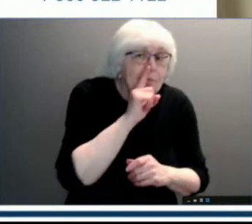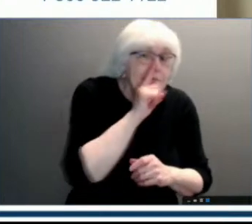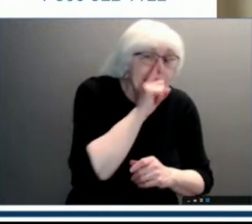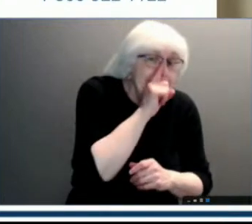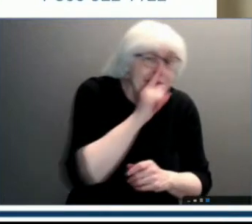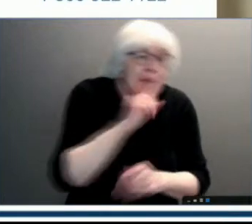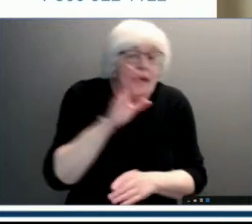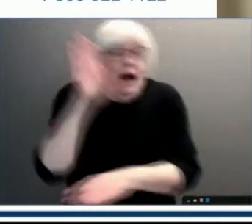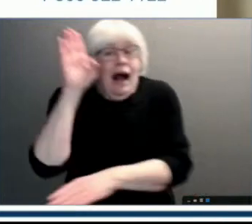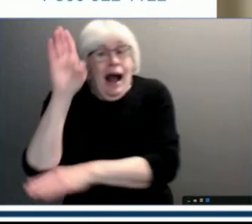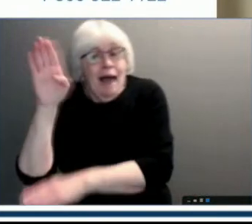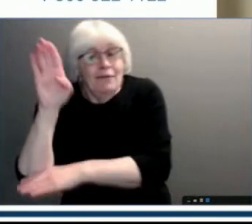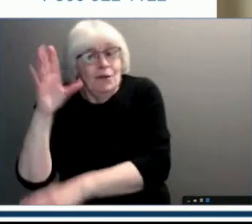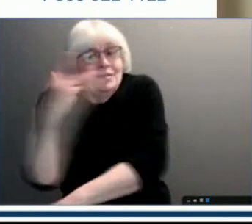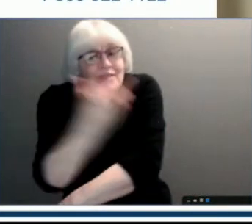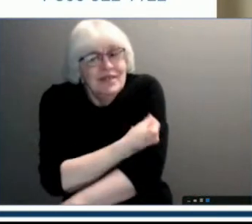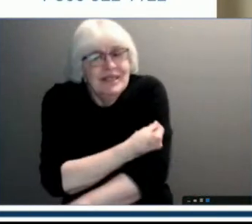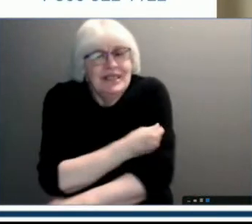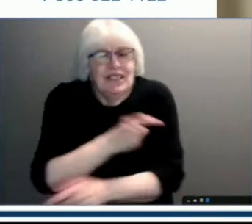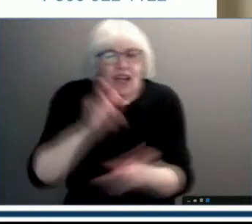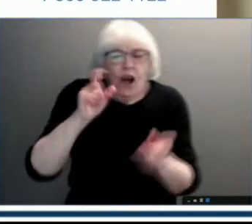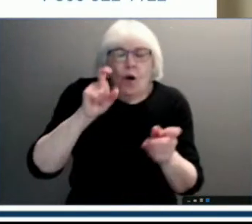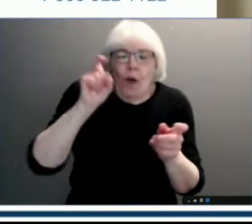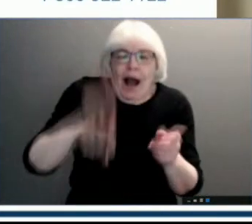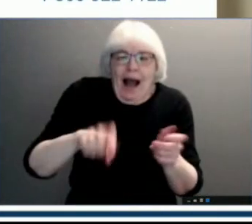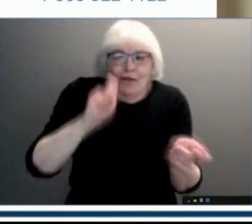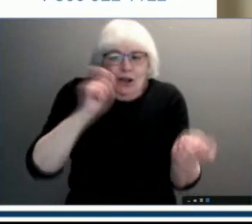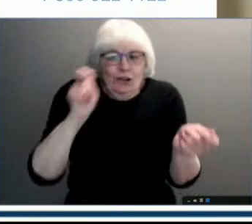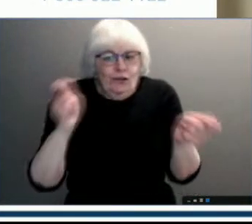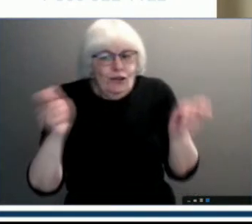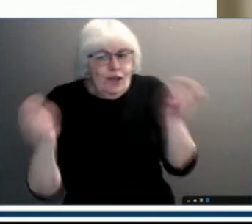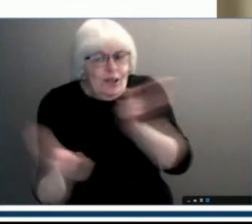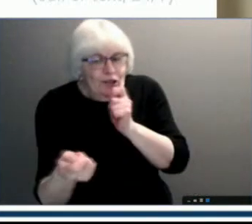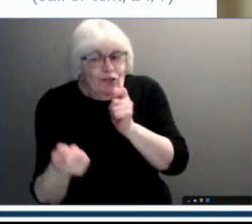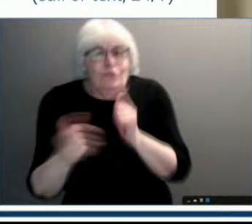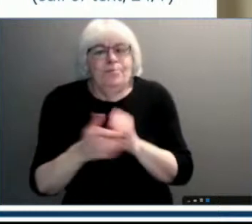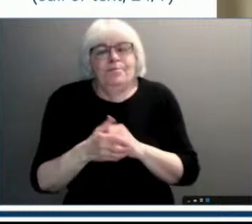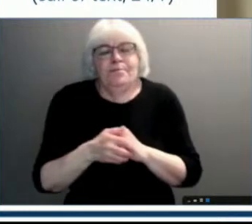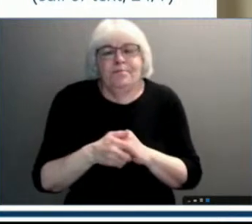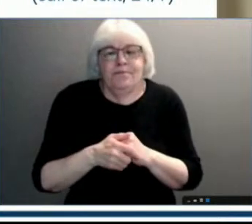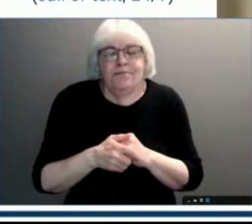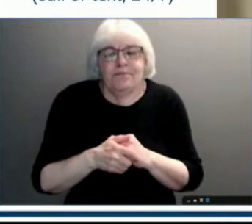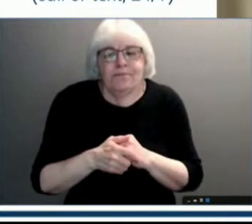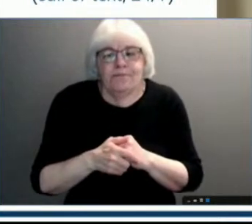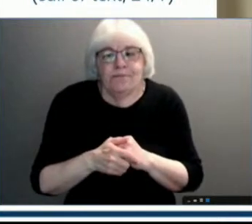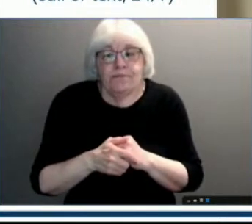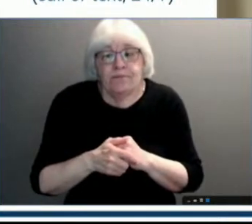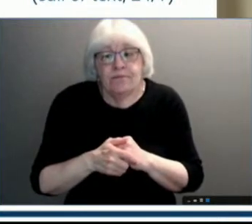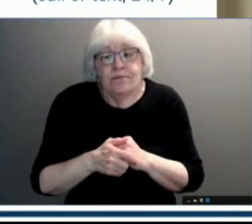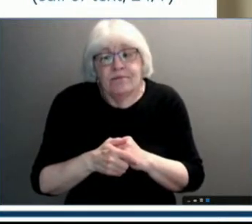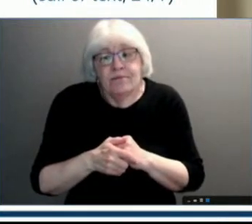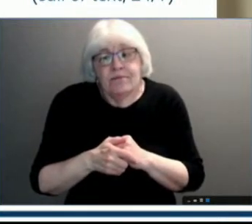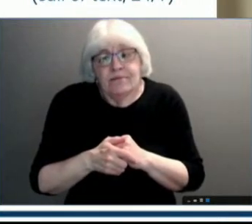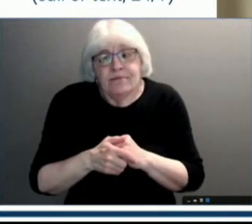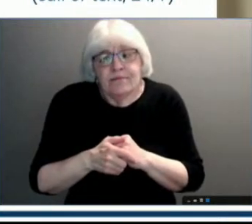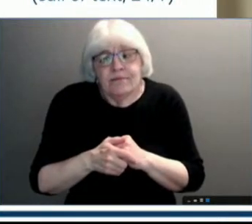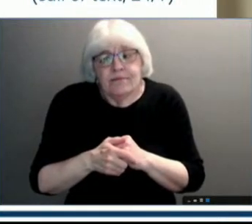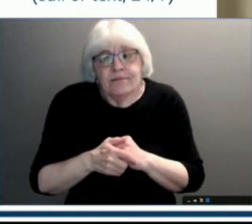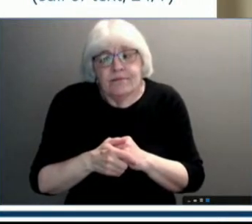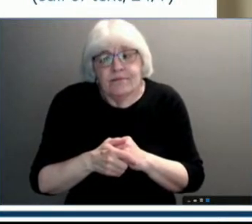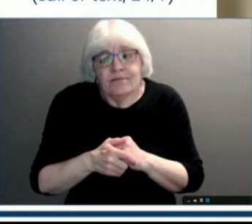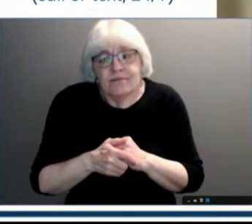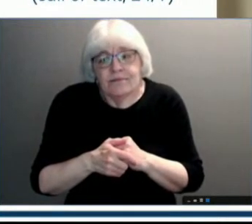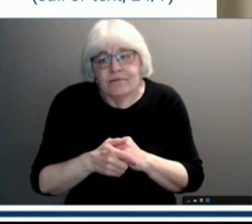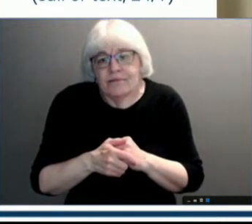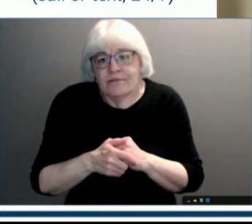happening. Before I pass it over to Dr. Strang, I do want to acknowledge the incredible emotion that's